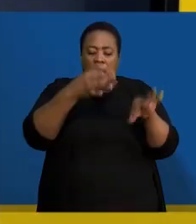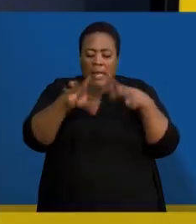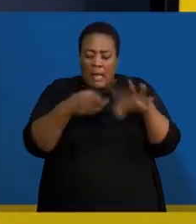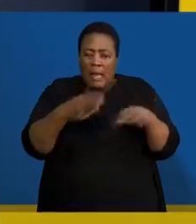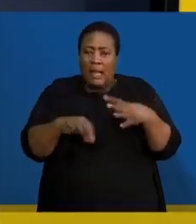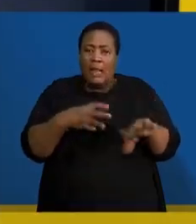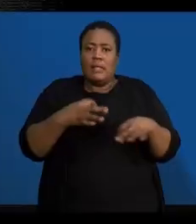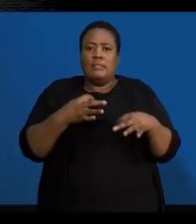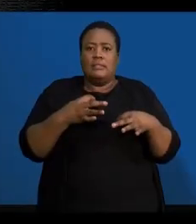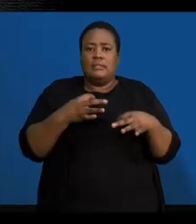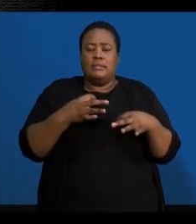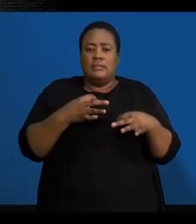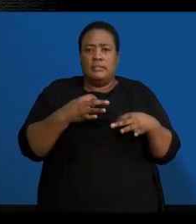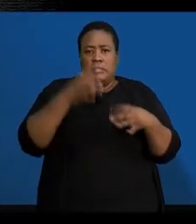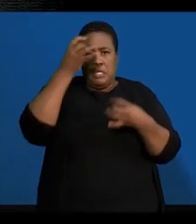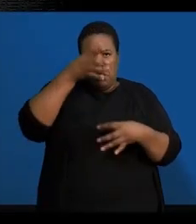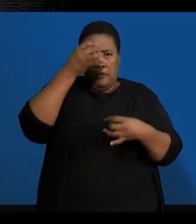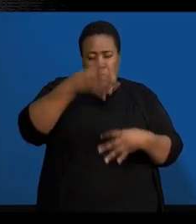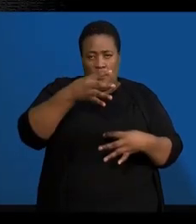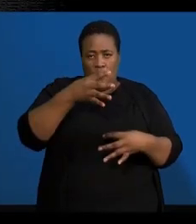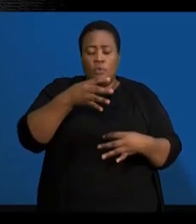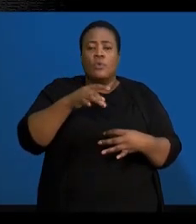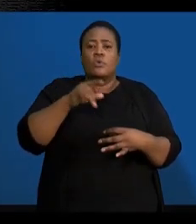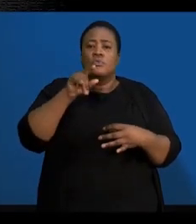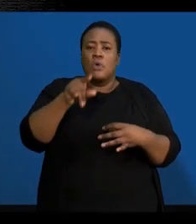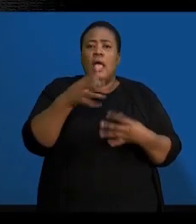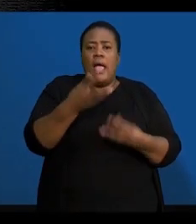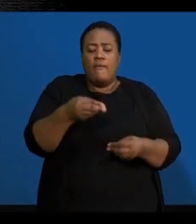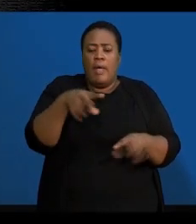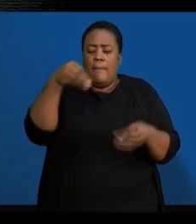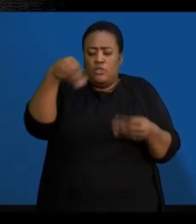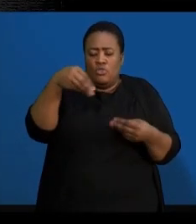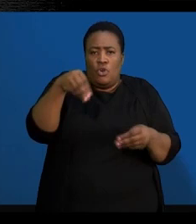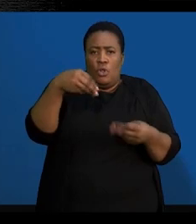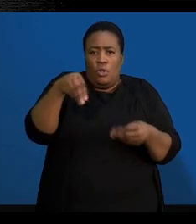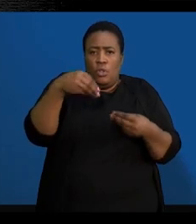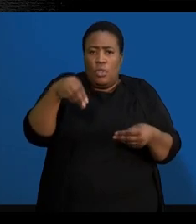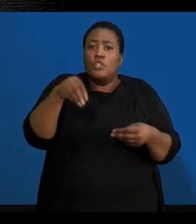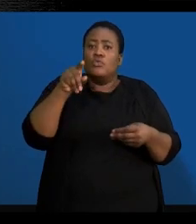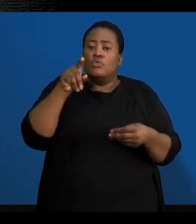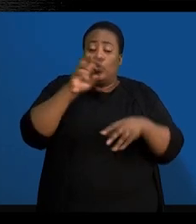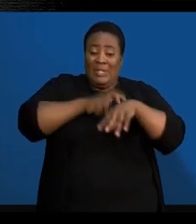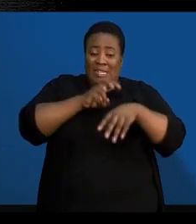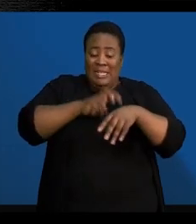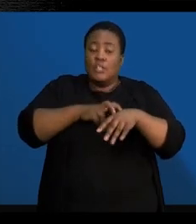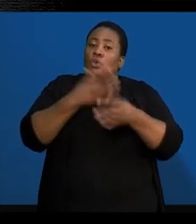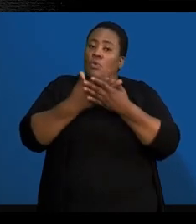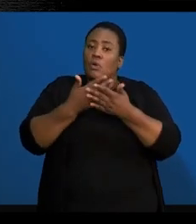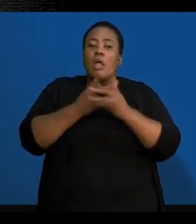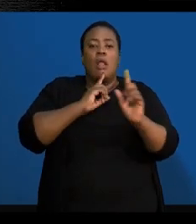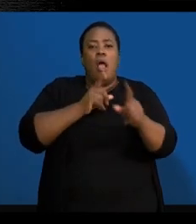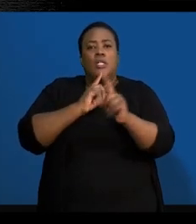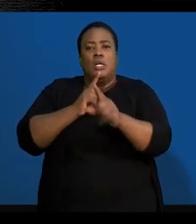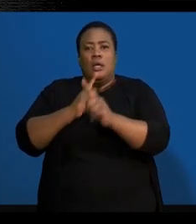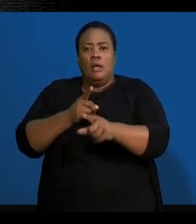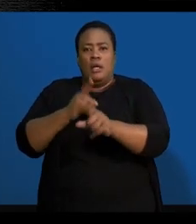questions. So there will be source material that is required to answer these questions that can be found in the